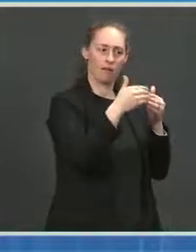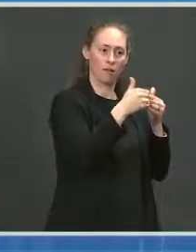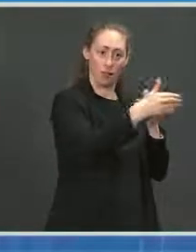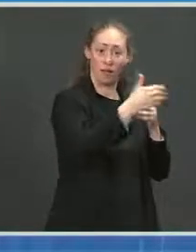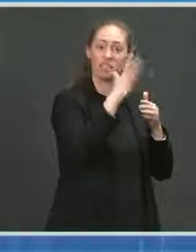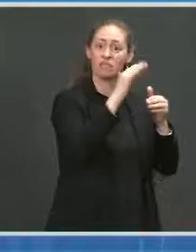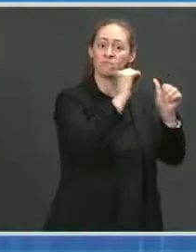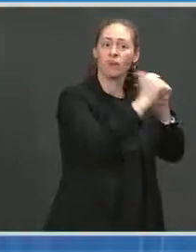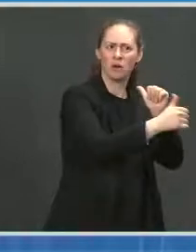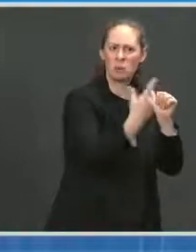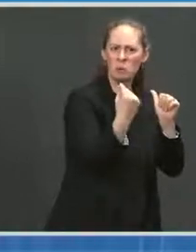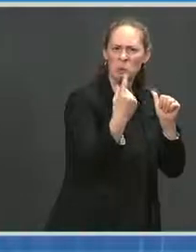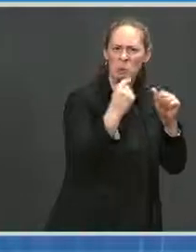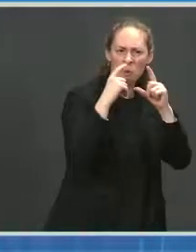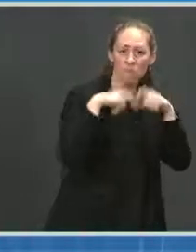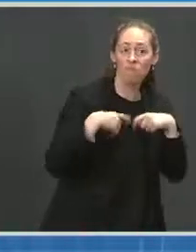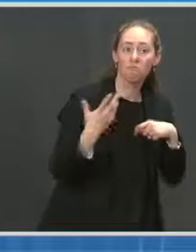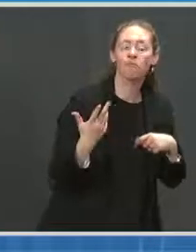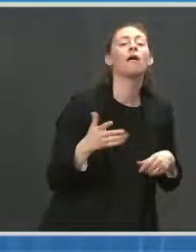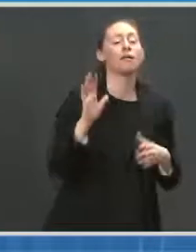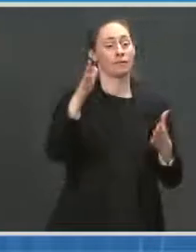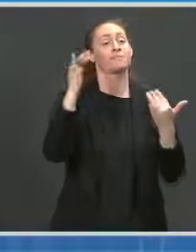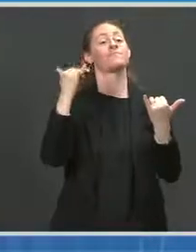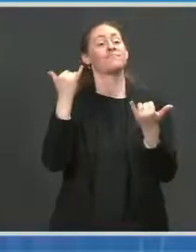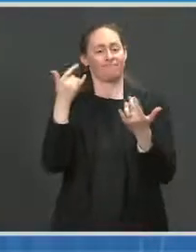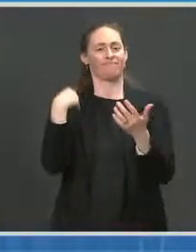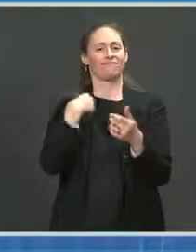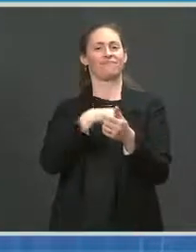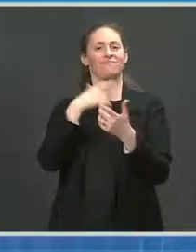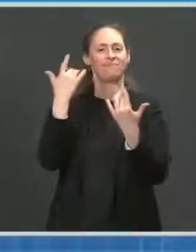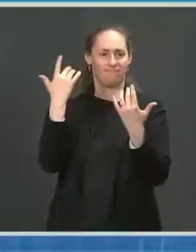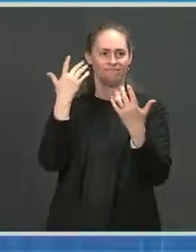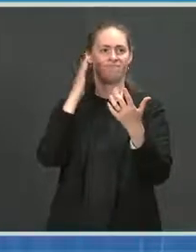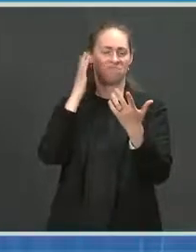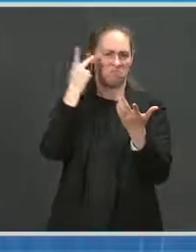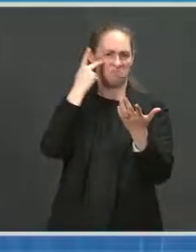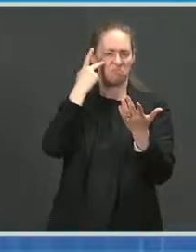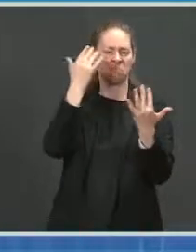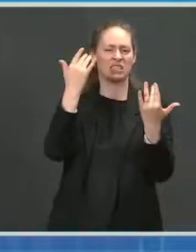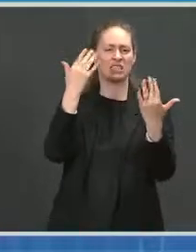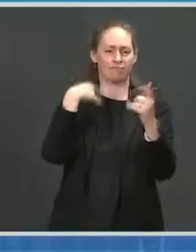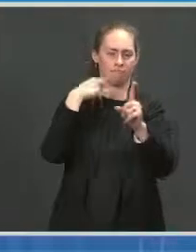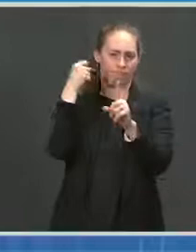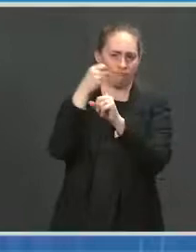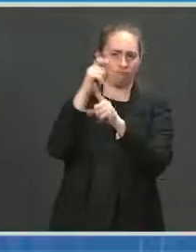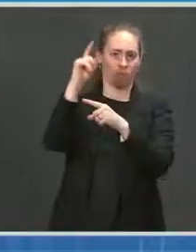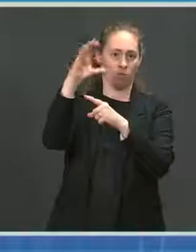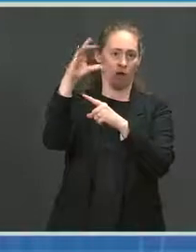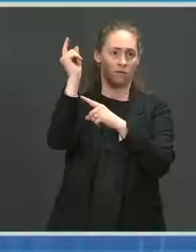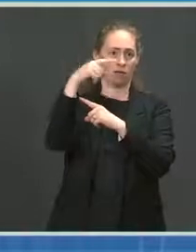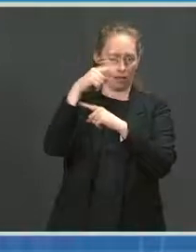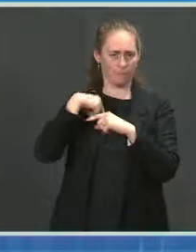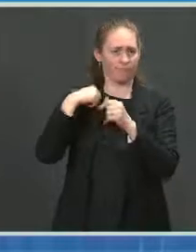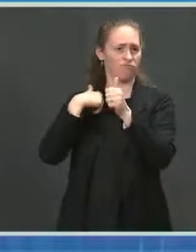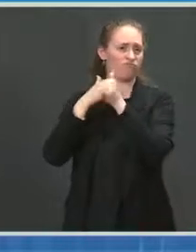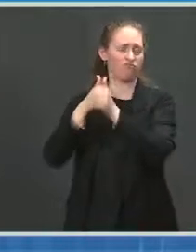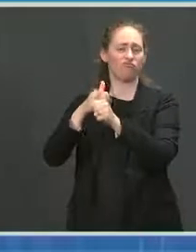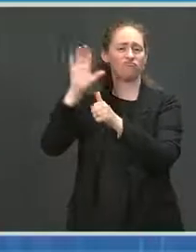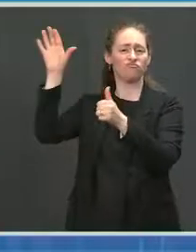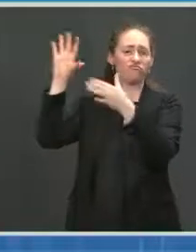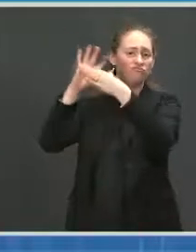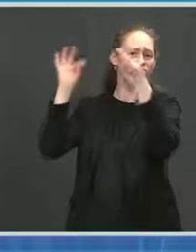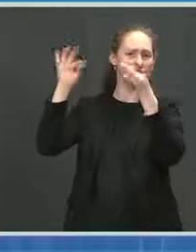to the 100 days. I think you know one thing about President Biden. He follows the science. He listens to his